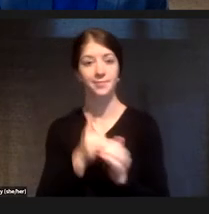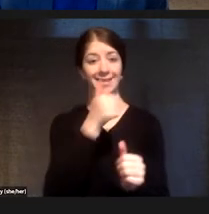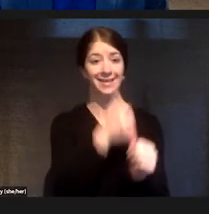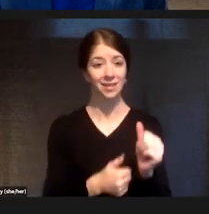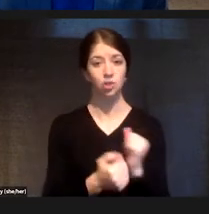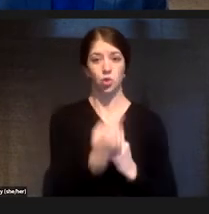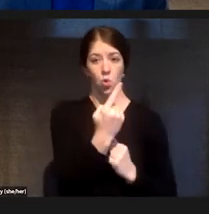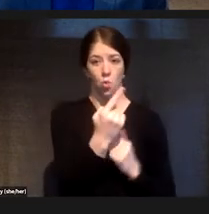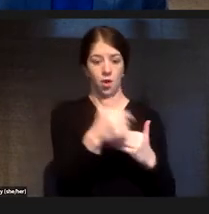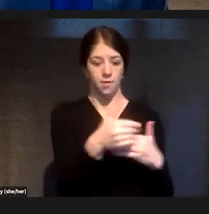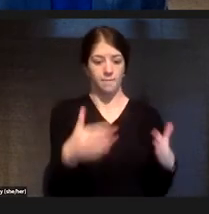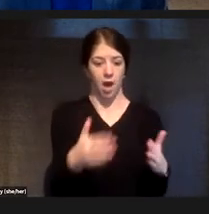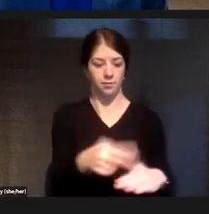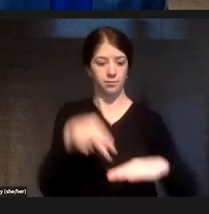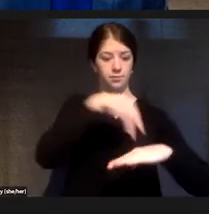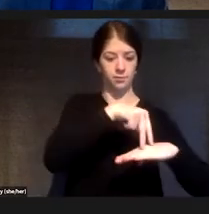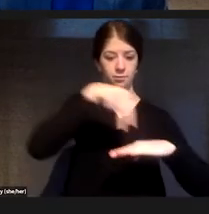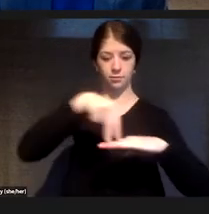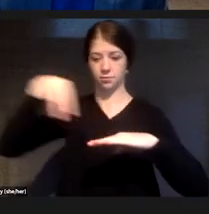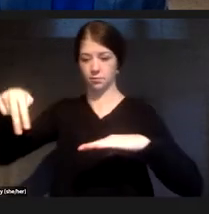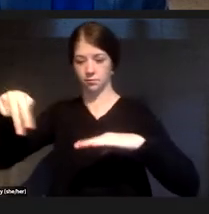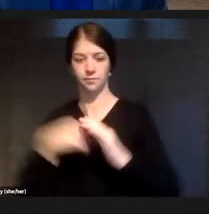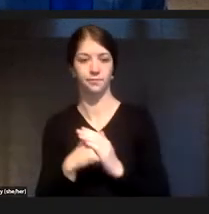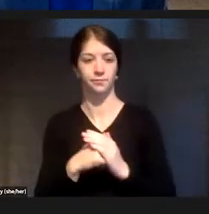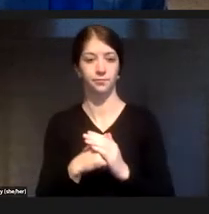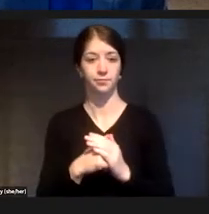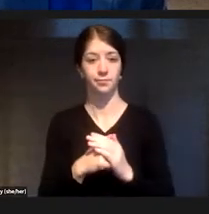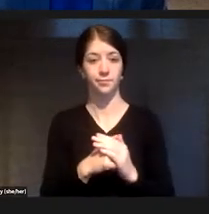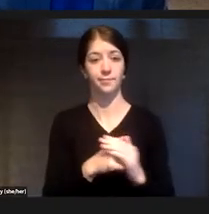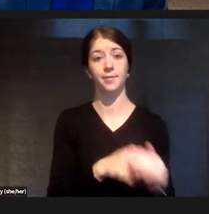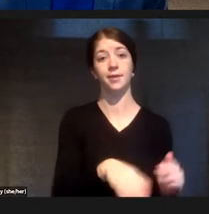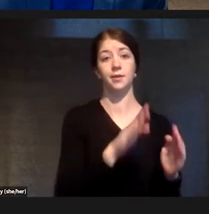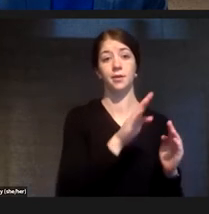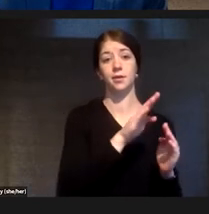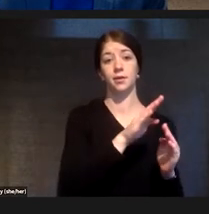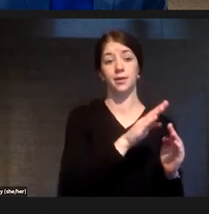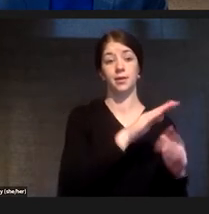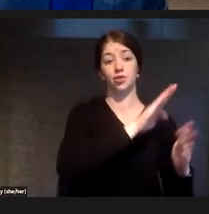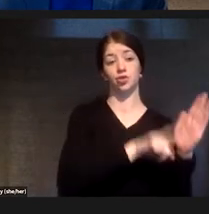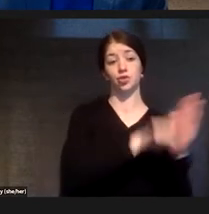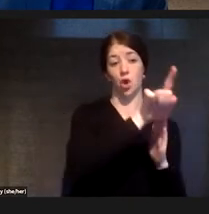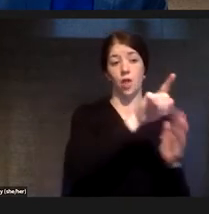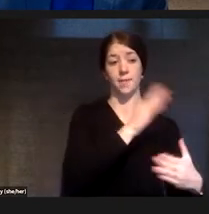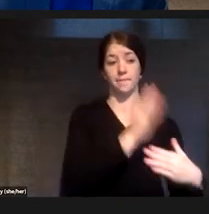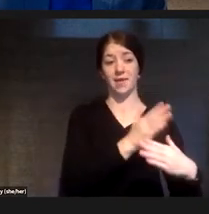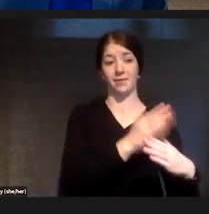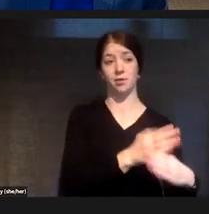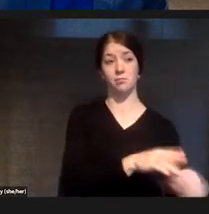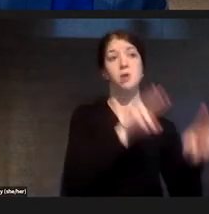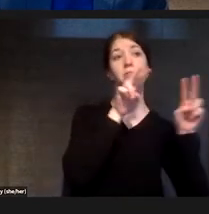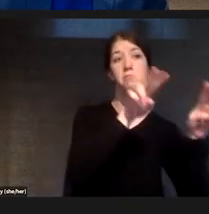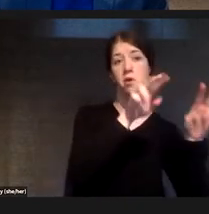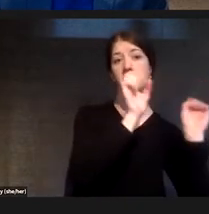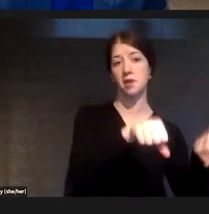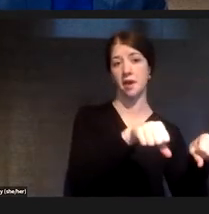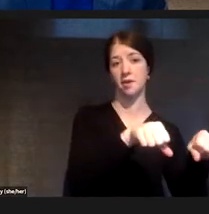one box, the tall individual can see the game, the medium individual can see the game as well, but then the short individual cannot see through